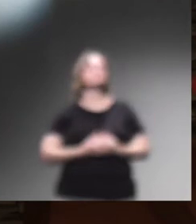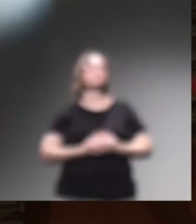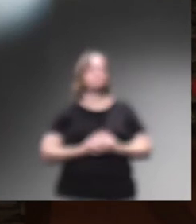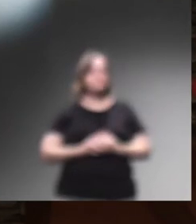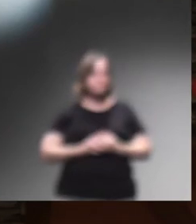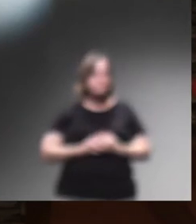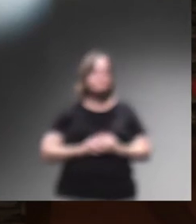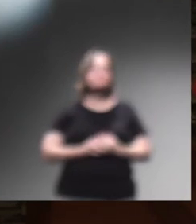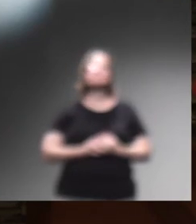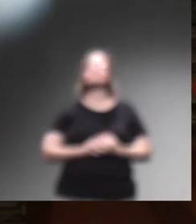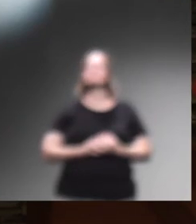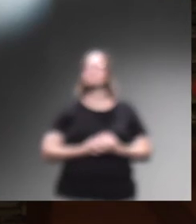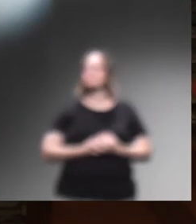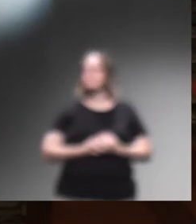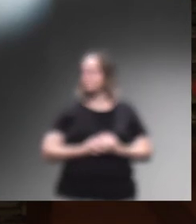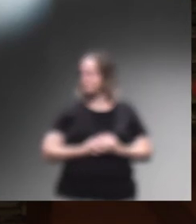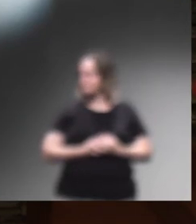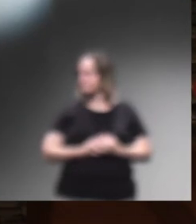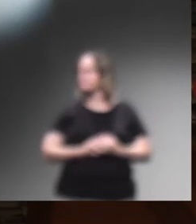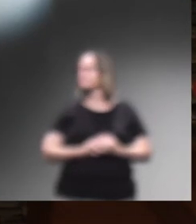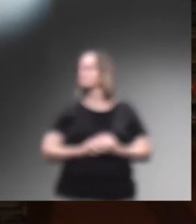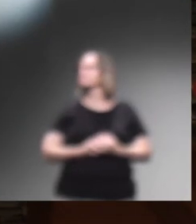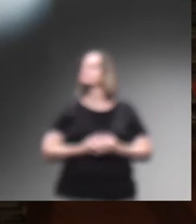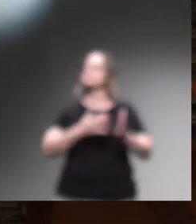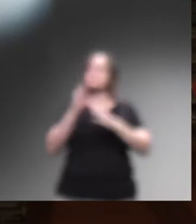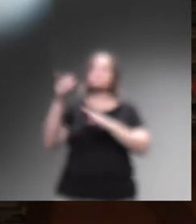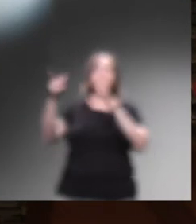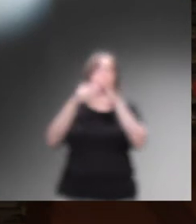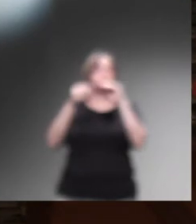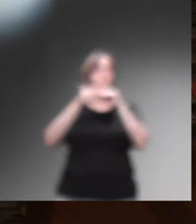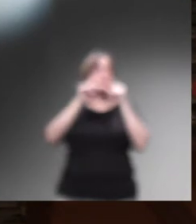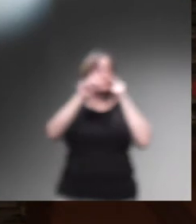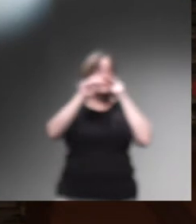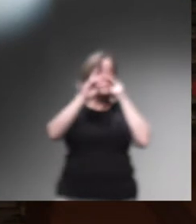We see it in, we saw it in David.